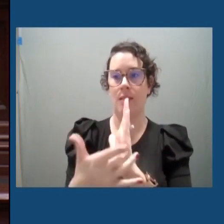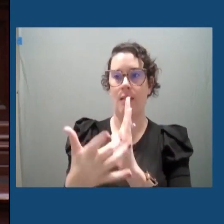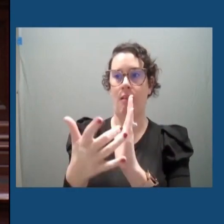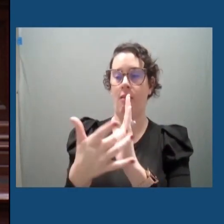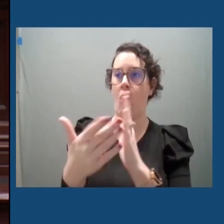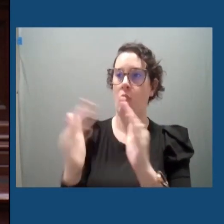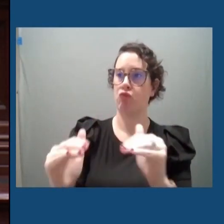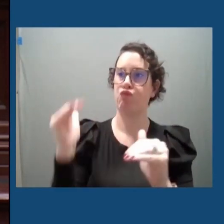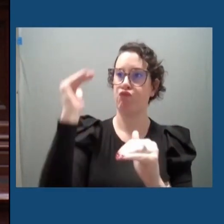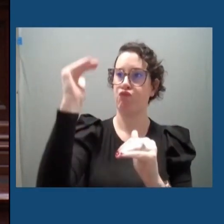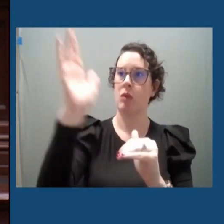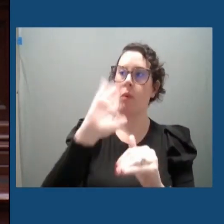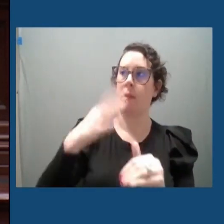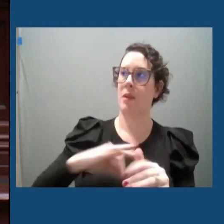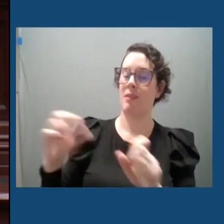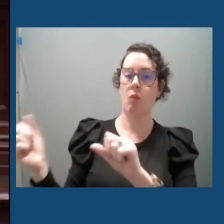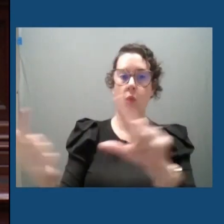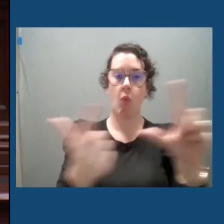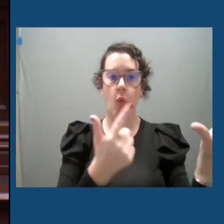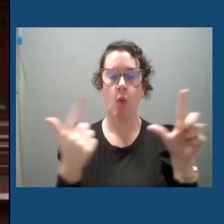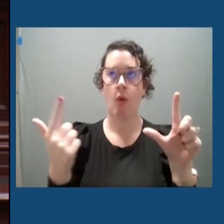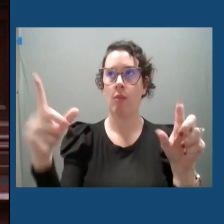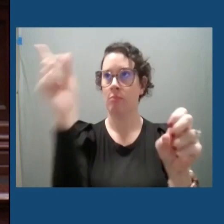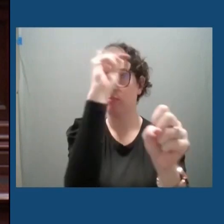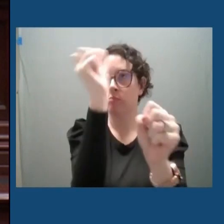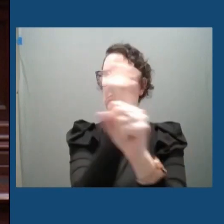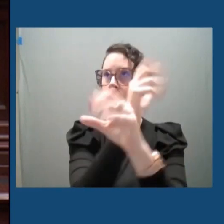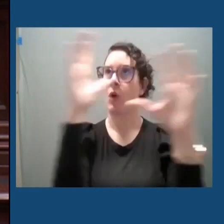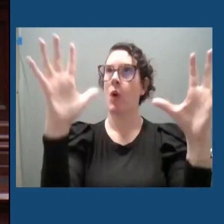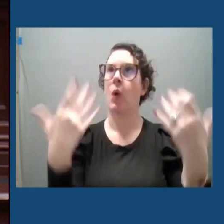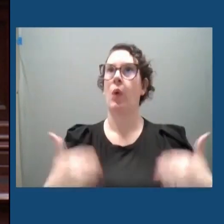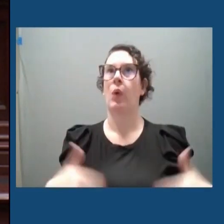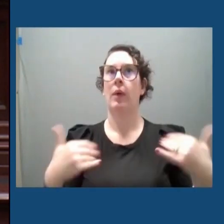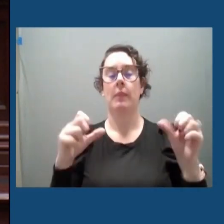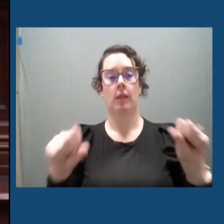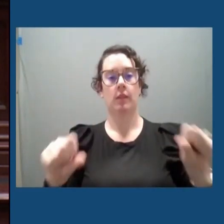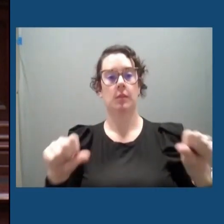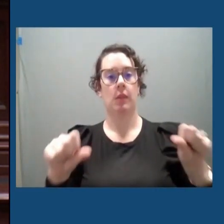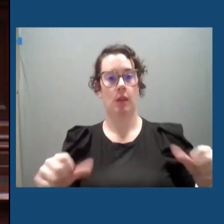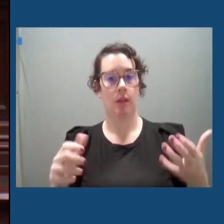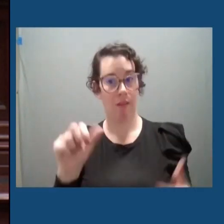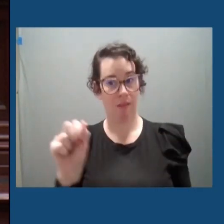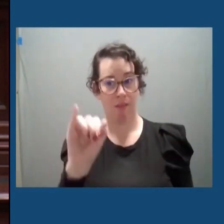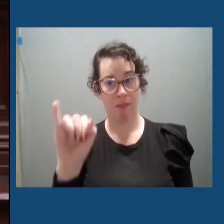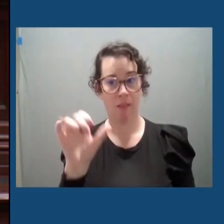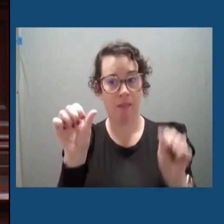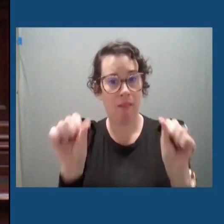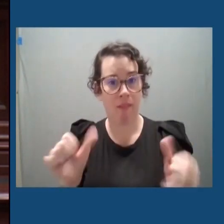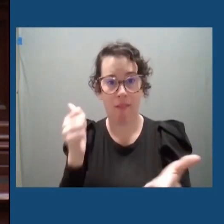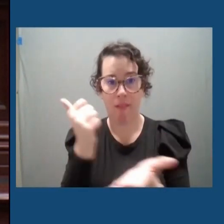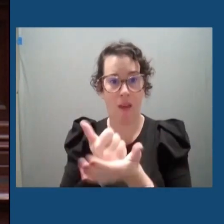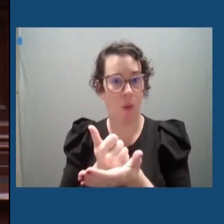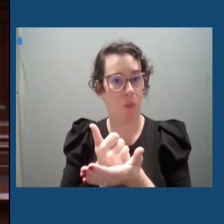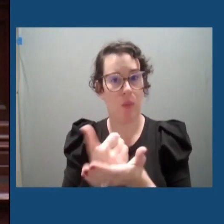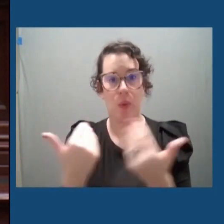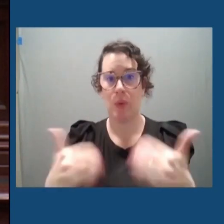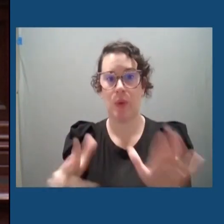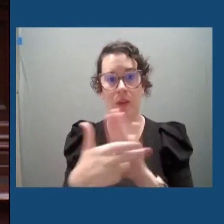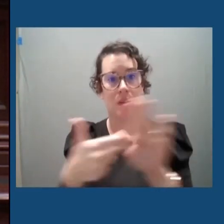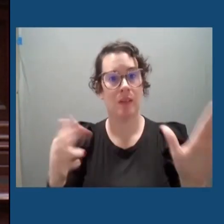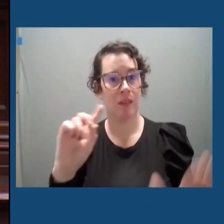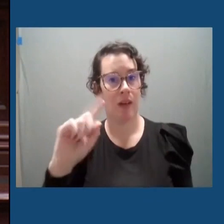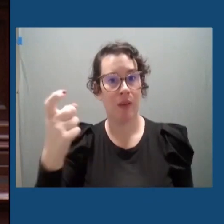everyone. Just imagine the possibilities. AI can help diagnose